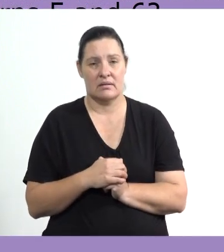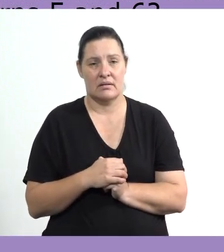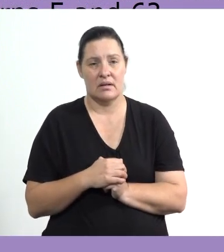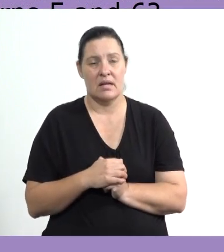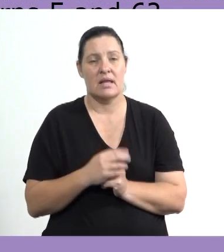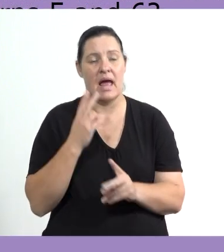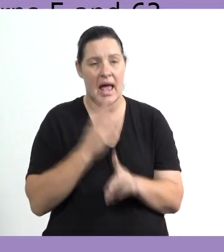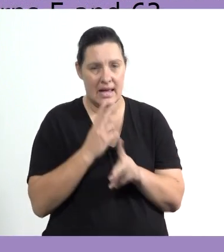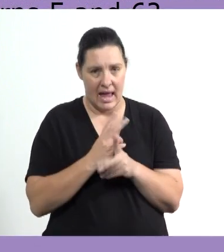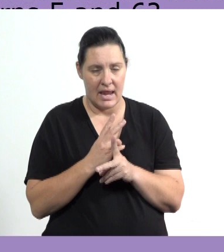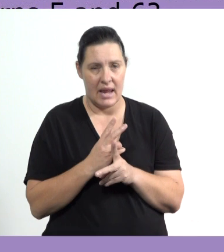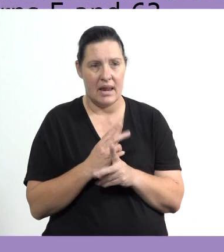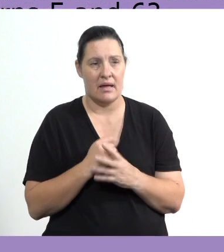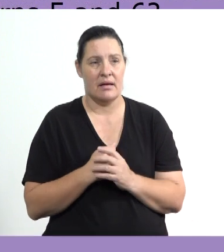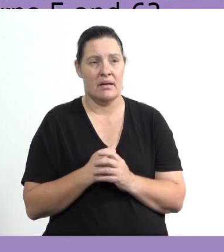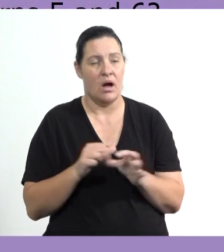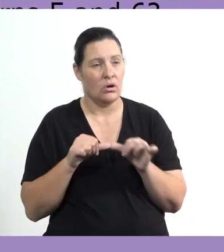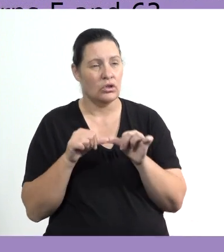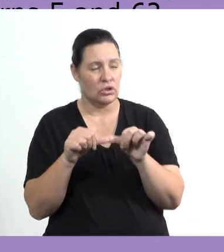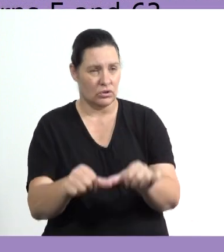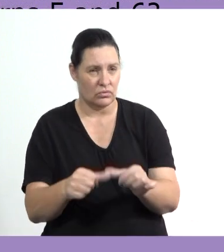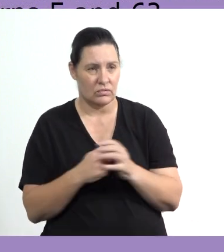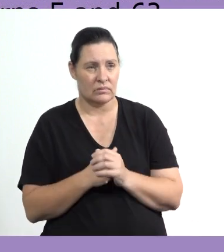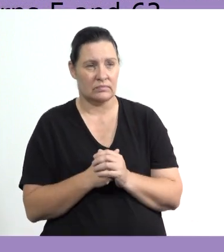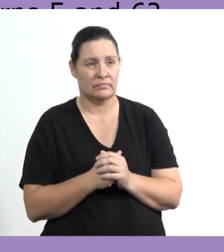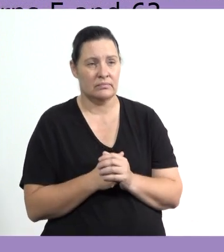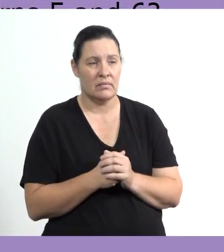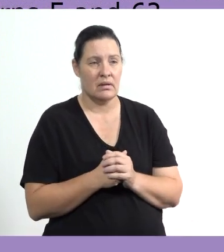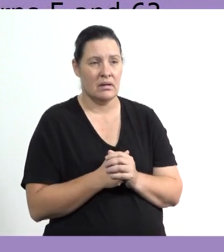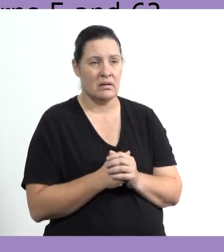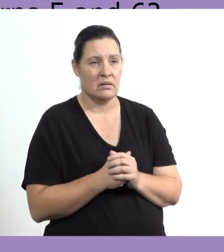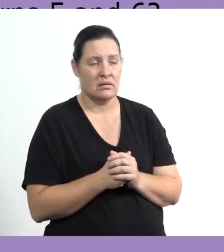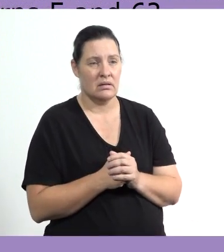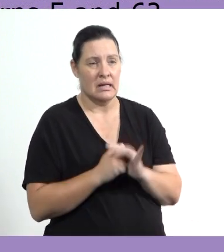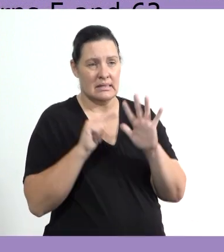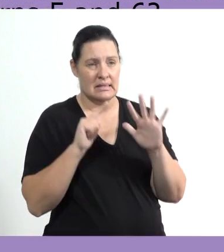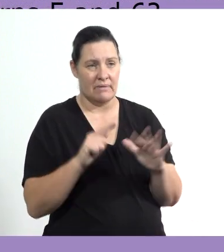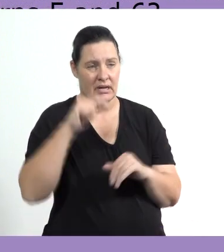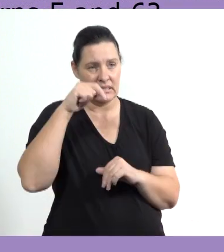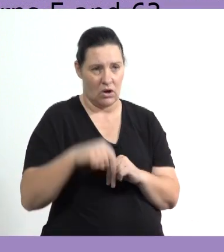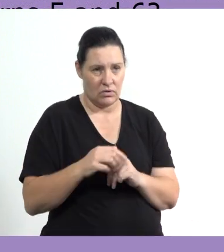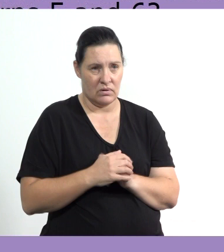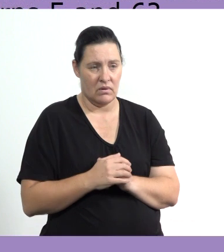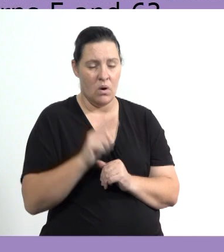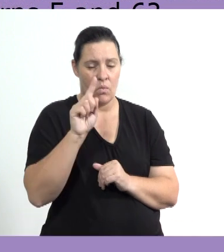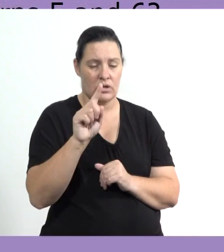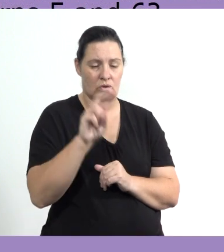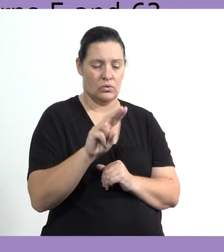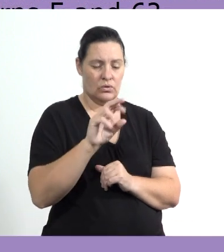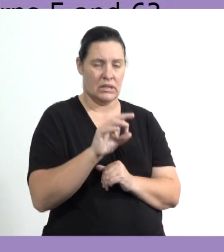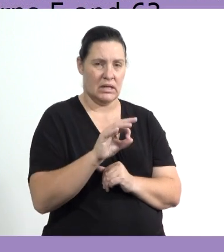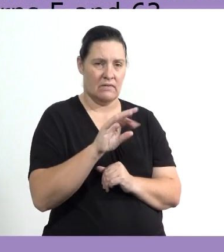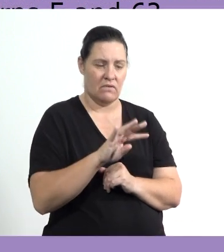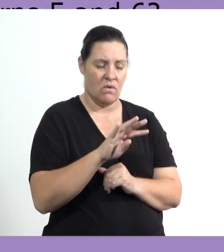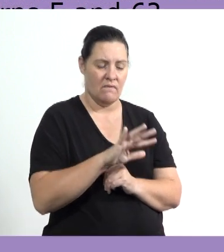going to keep that one, and then we are going to continue with our ribbon going again 7 down. So that's going to be